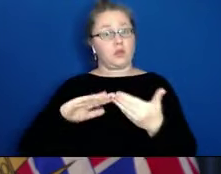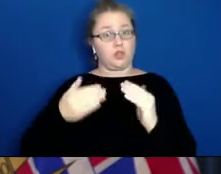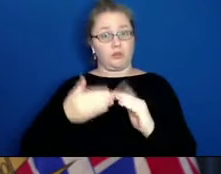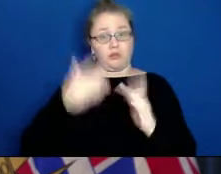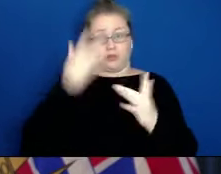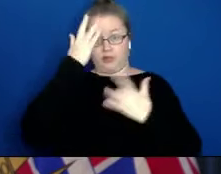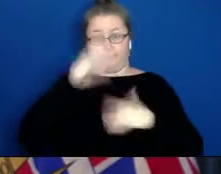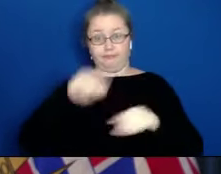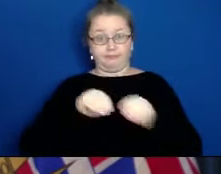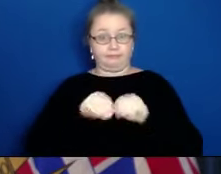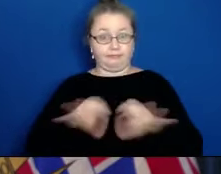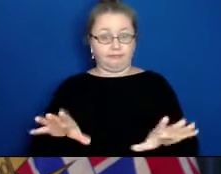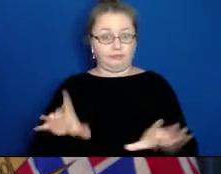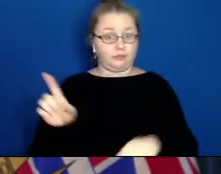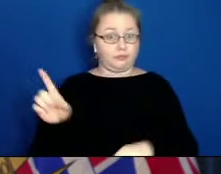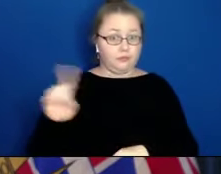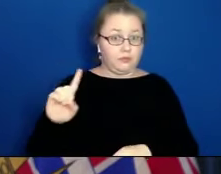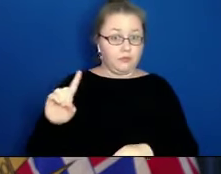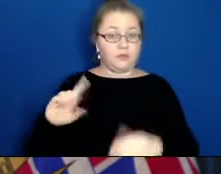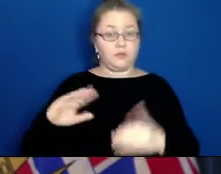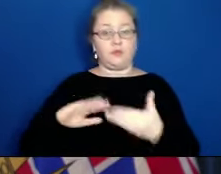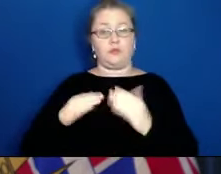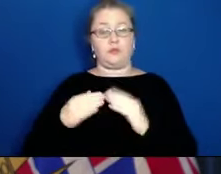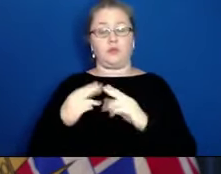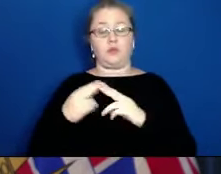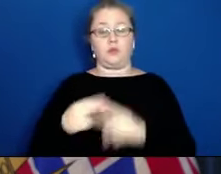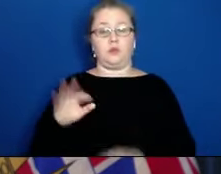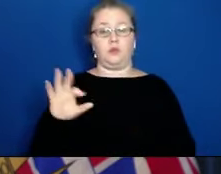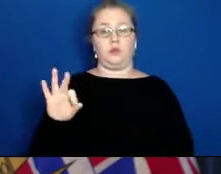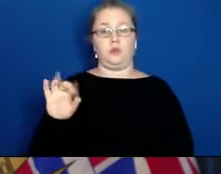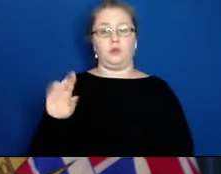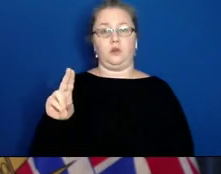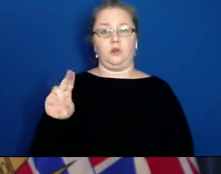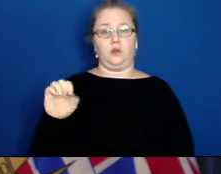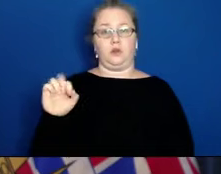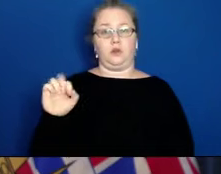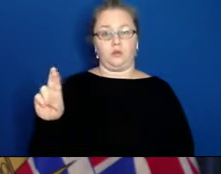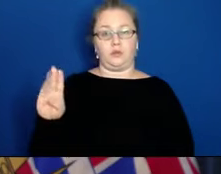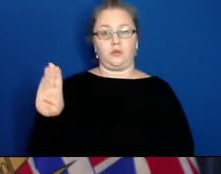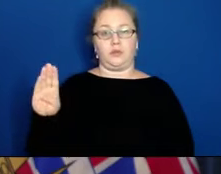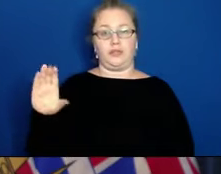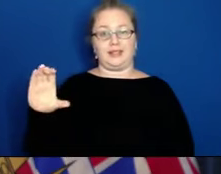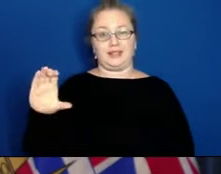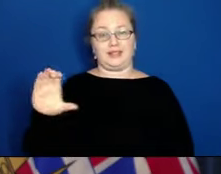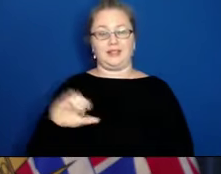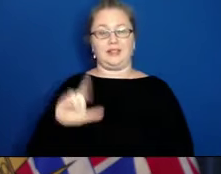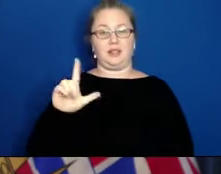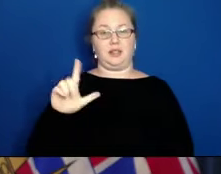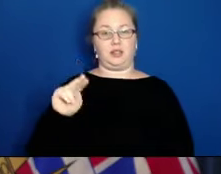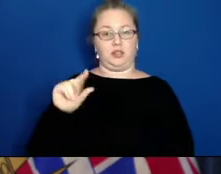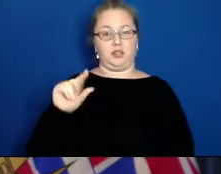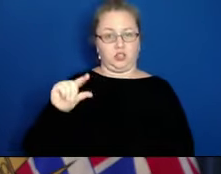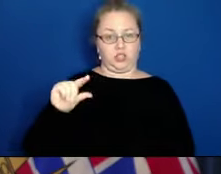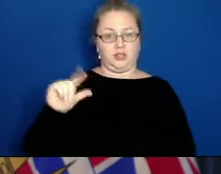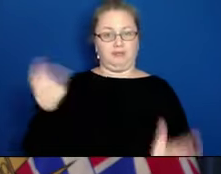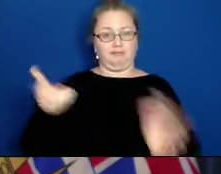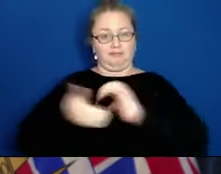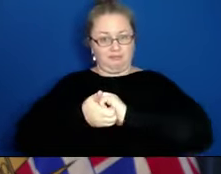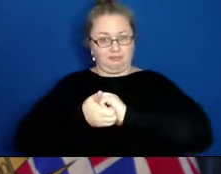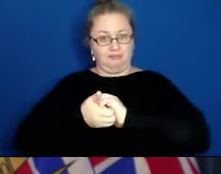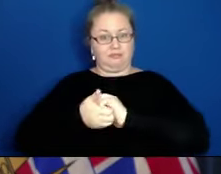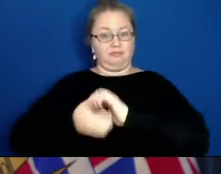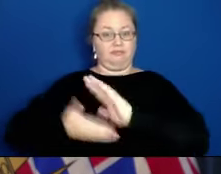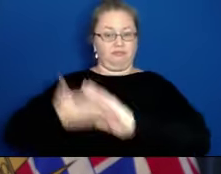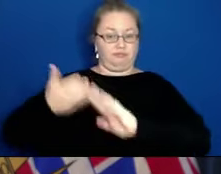community to report, and this is at the Fluor BC LNG joint venture, a contracted site of the LNG